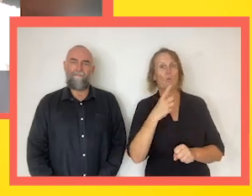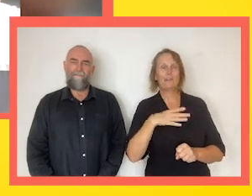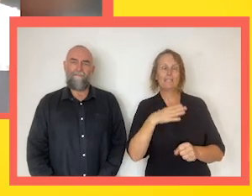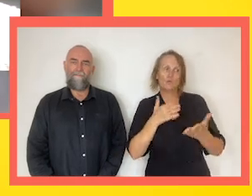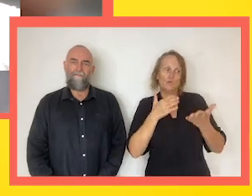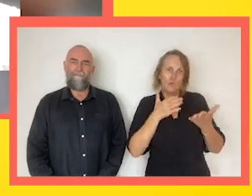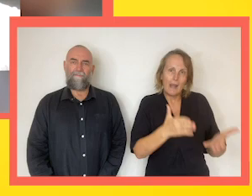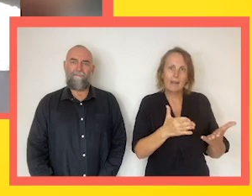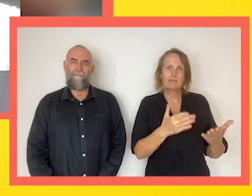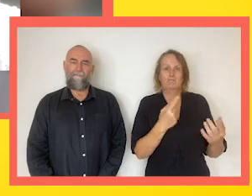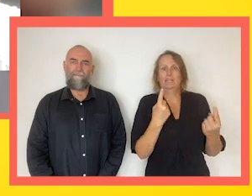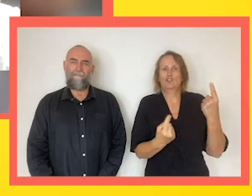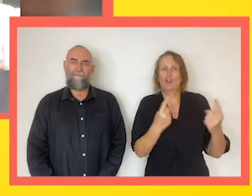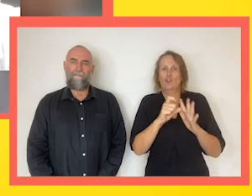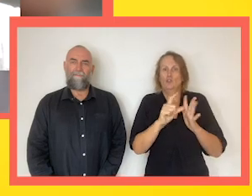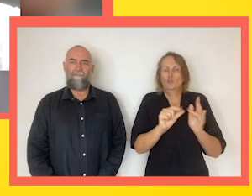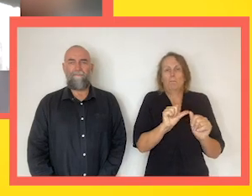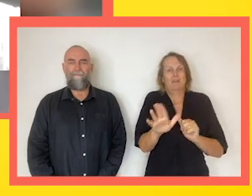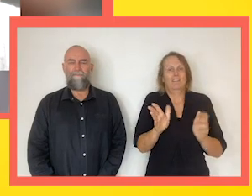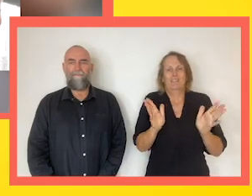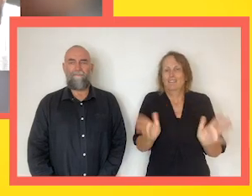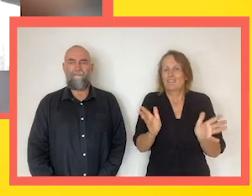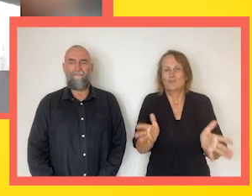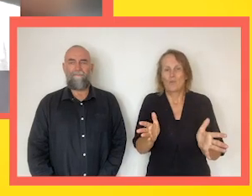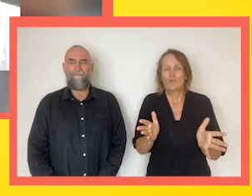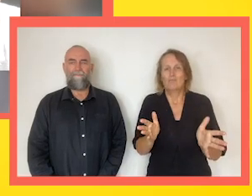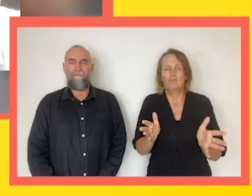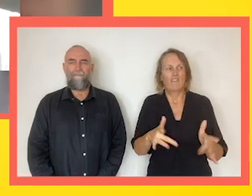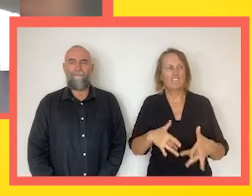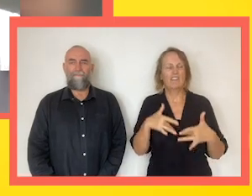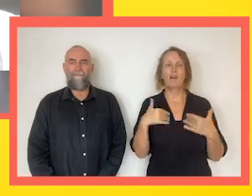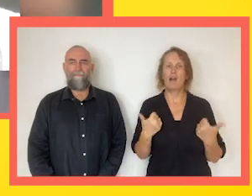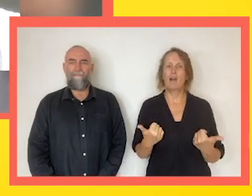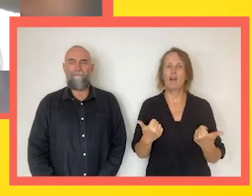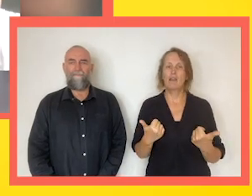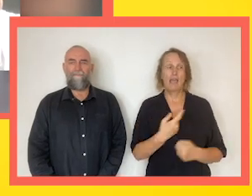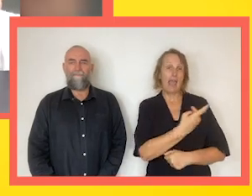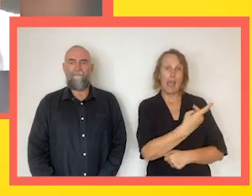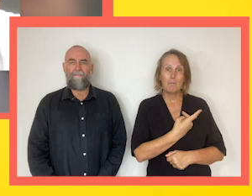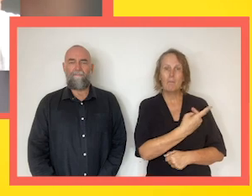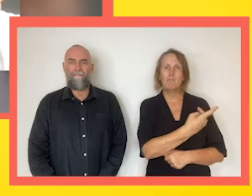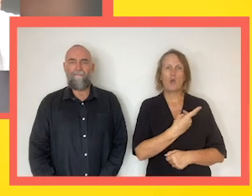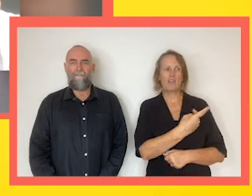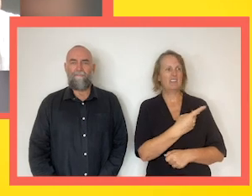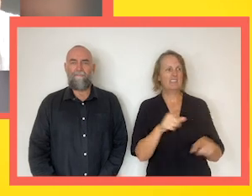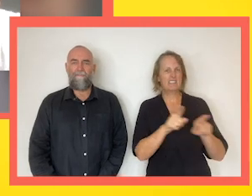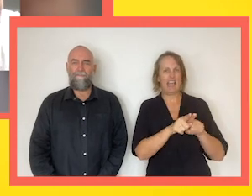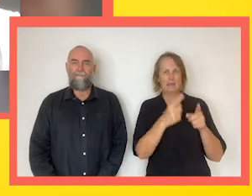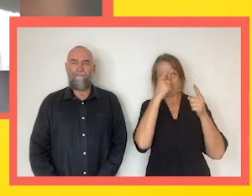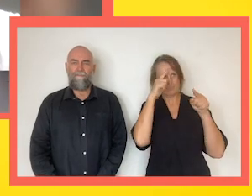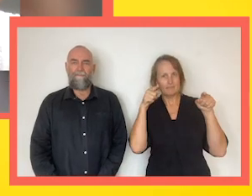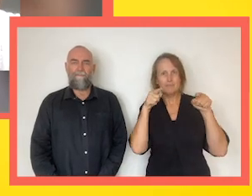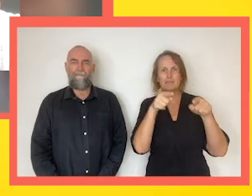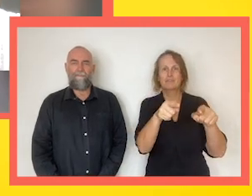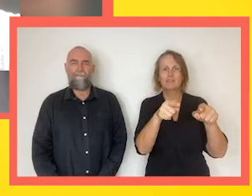able to breathe and be who we want to be, and it's a really freeing environment. And then I think we're both on the right page in saying it's